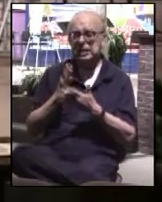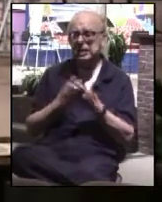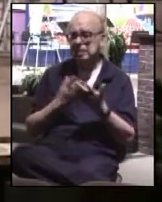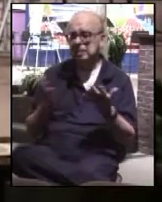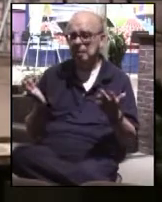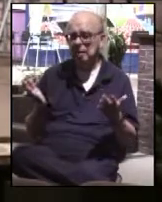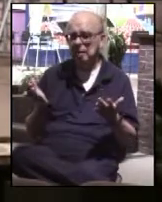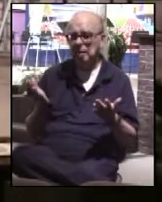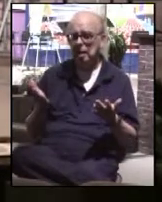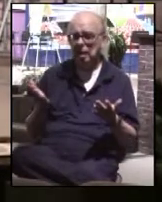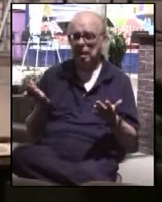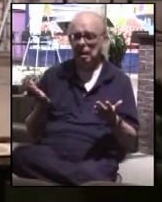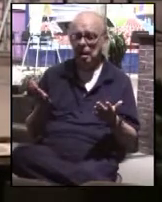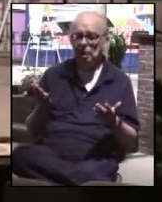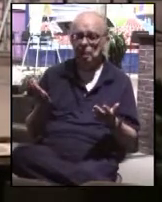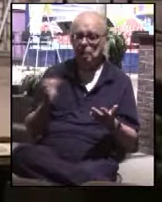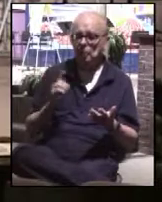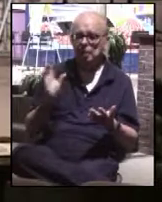guess what he went to